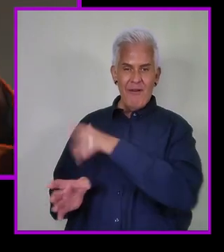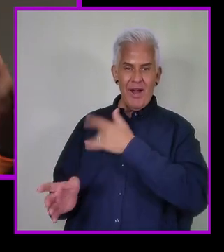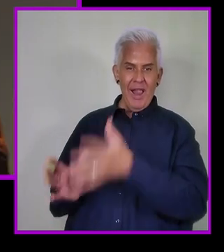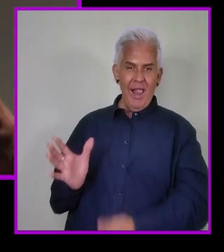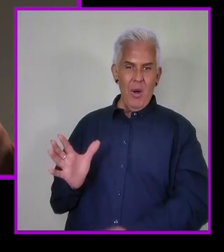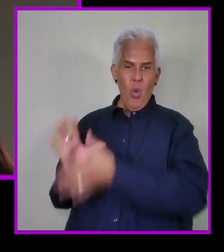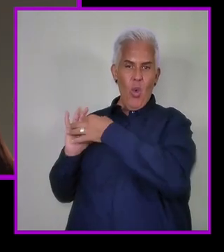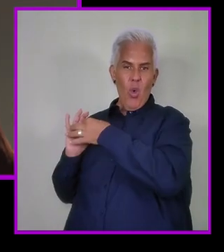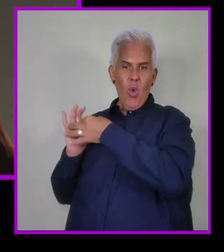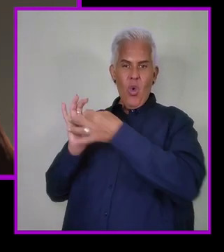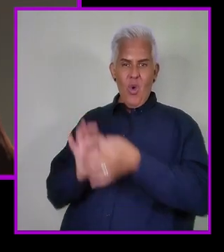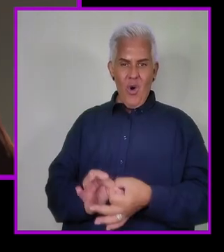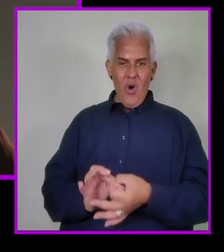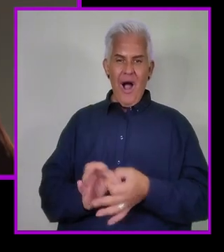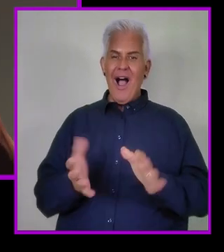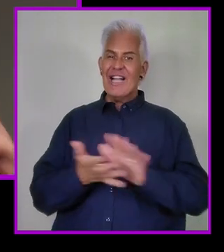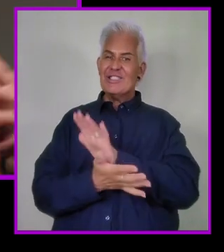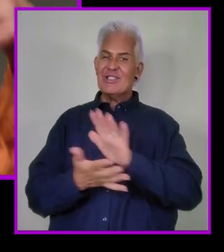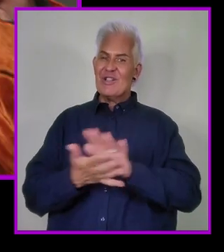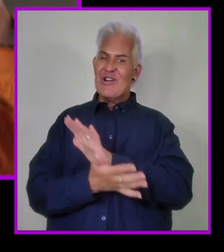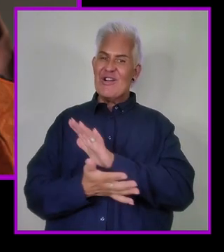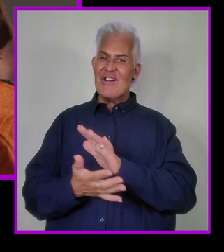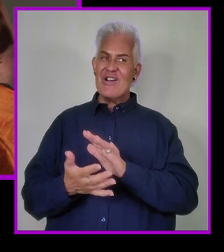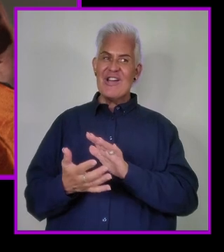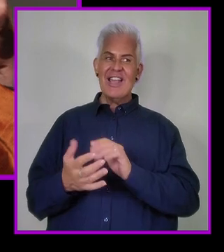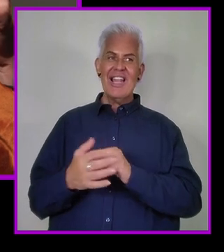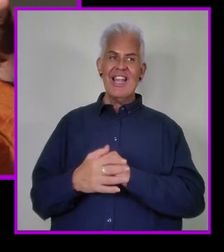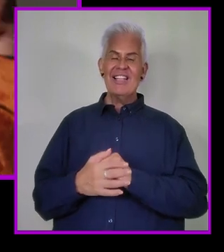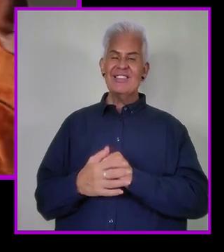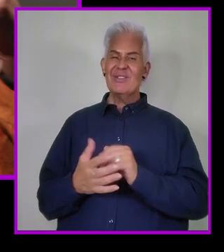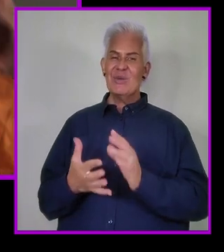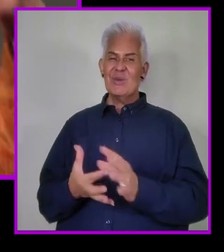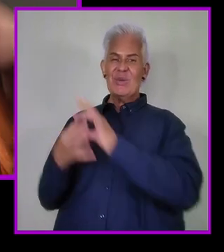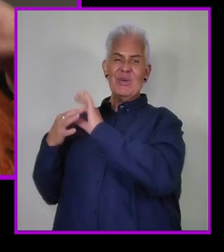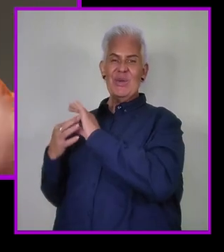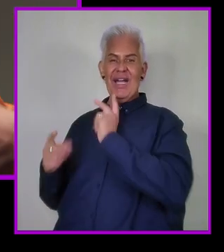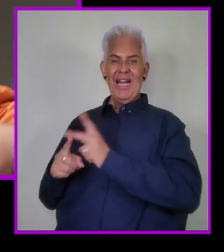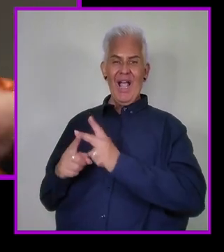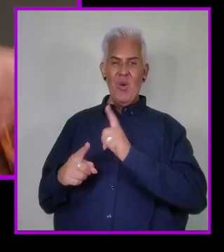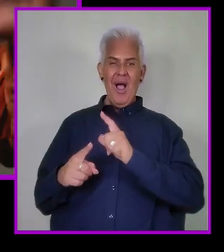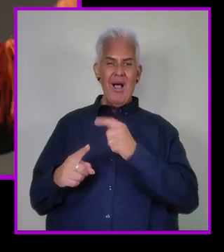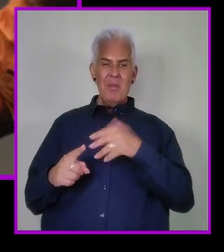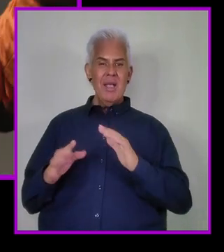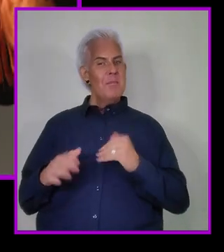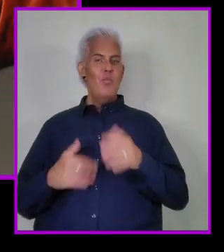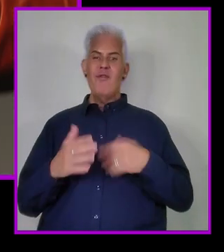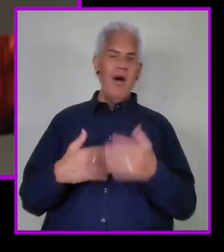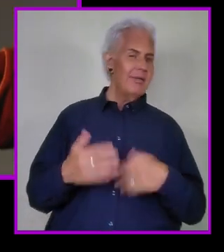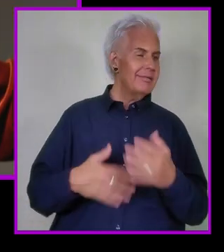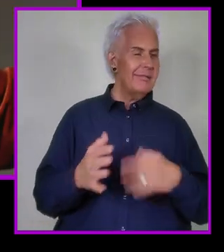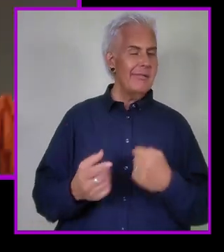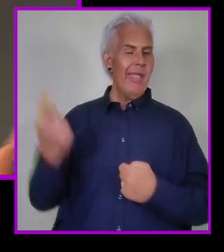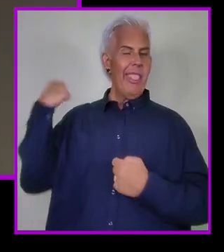And that's brought me a lot of joy, personally, to be able to sort of reconnect with that, because in a sense I've sort of moved on from it and, you know, so, well, that